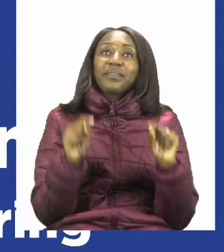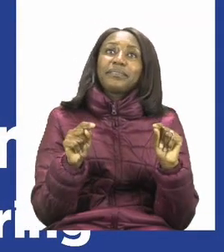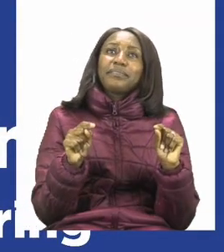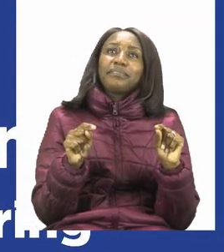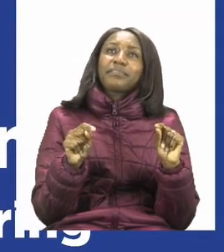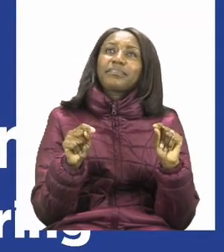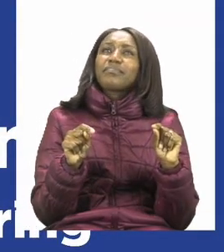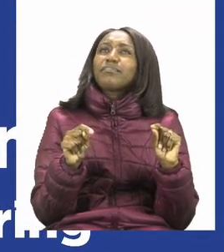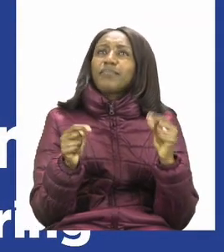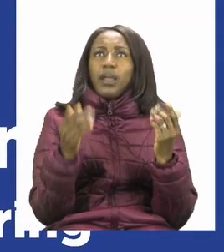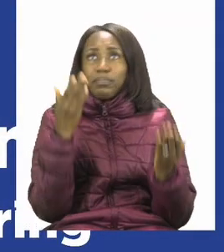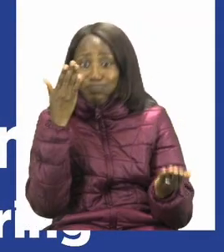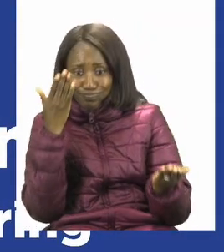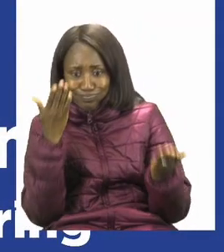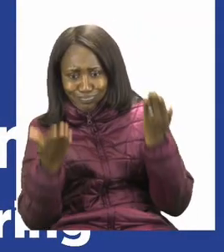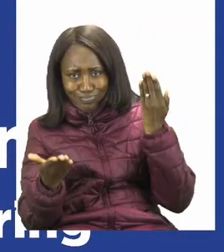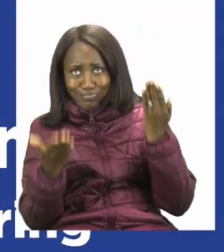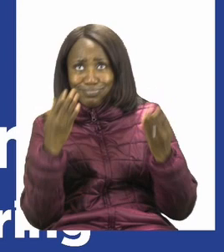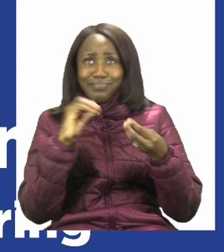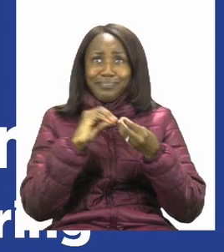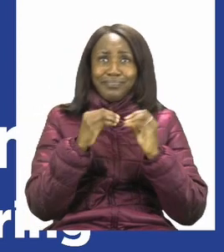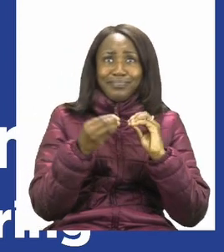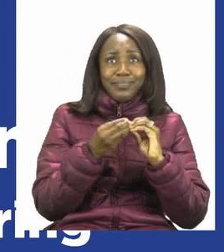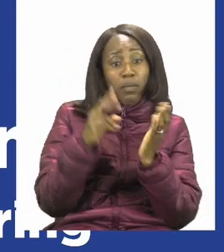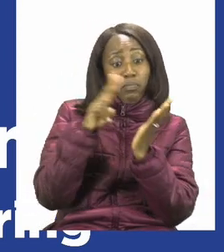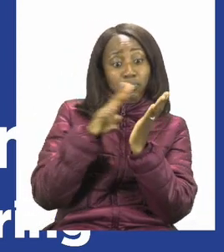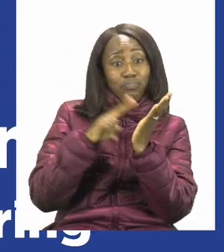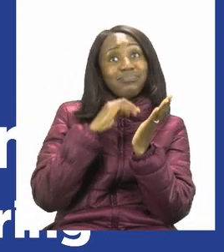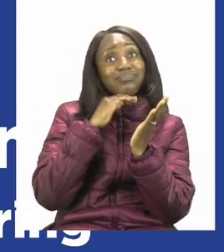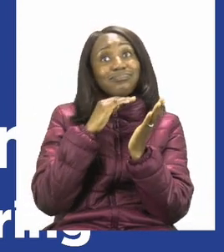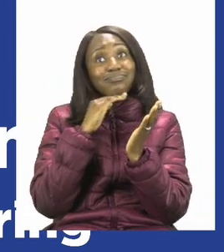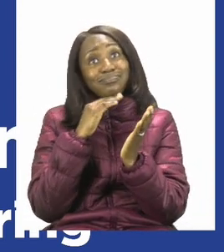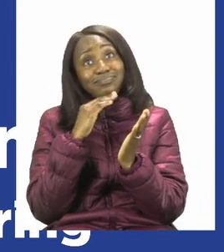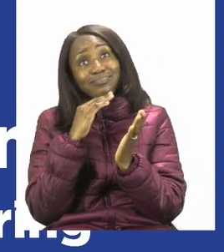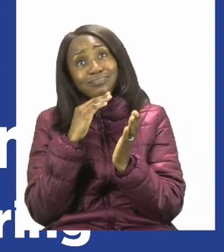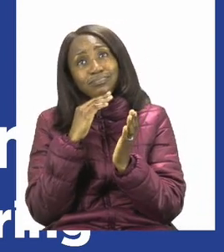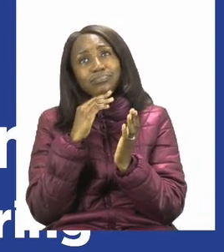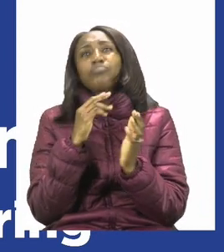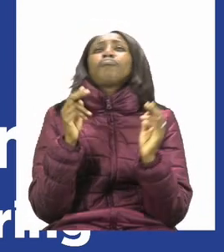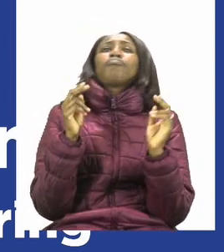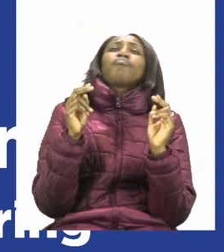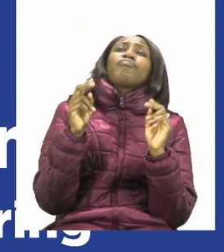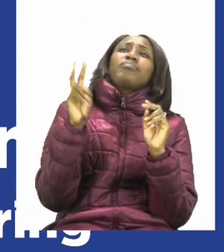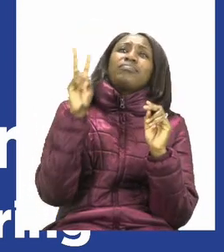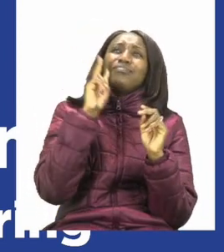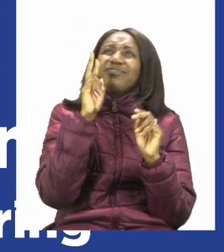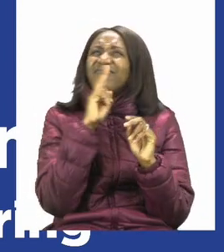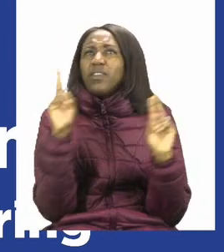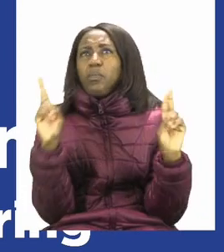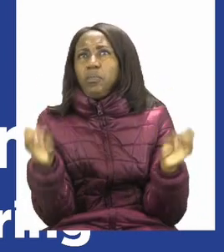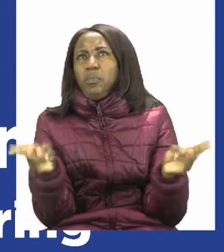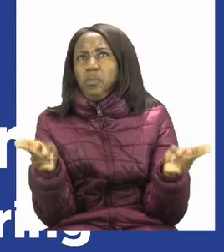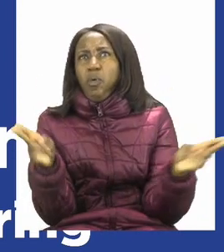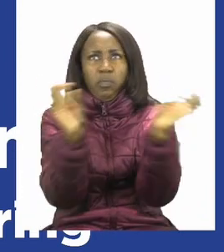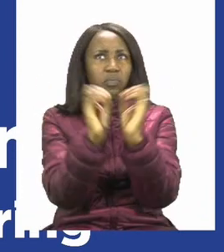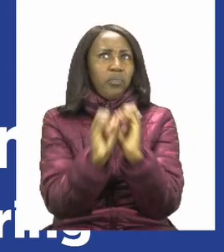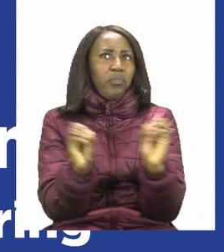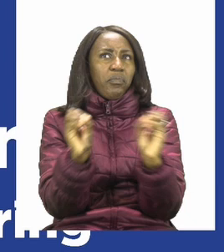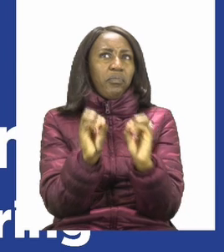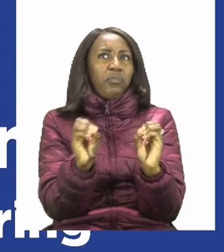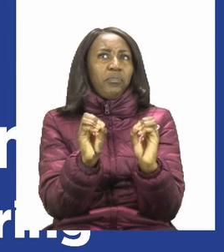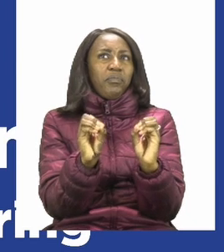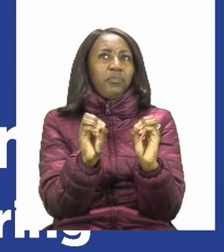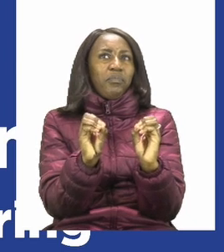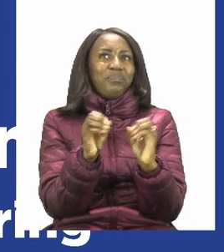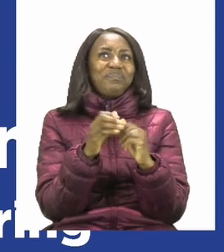be doing comparing numbers, reading comprehension, and irregular